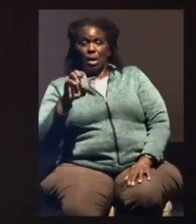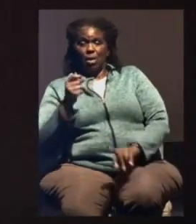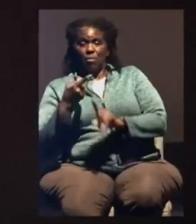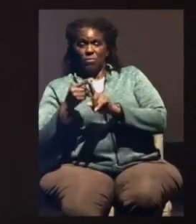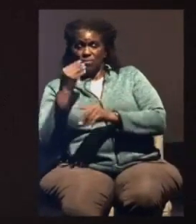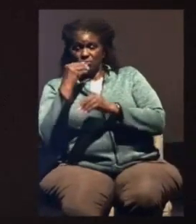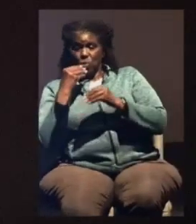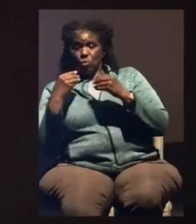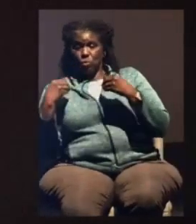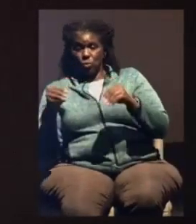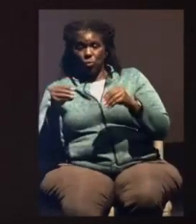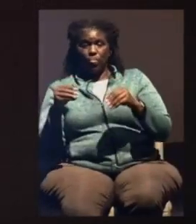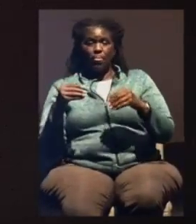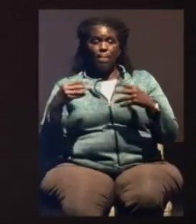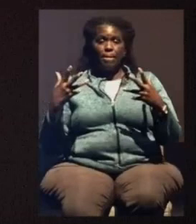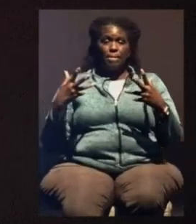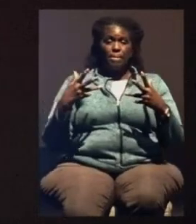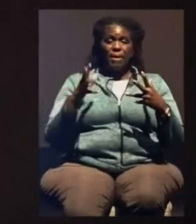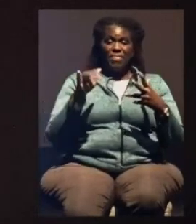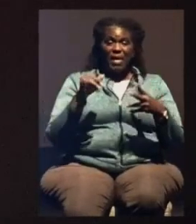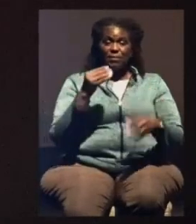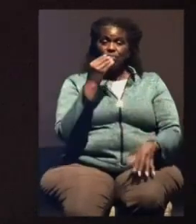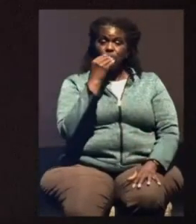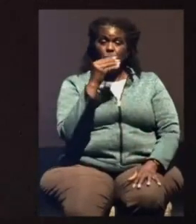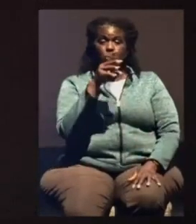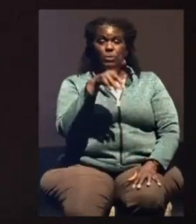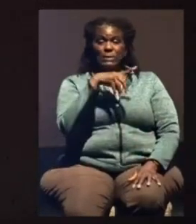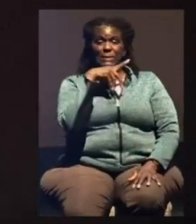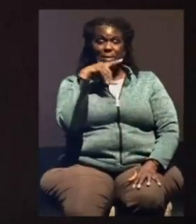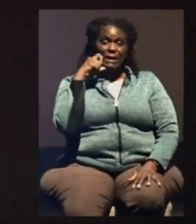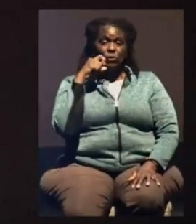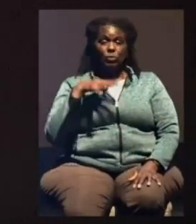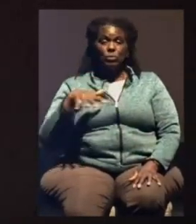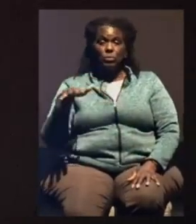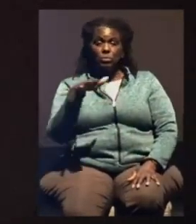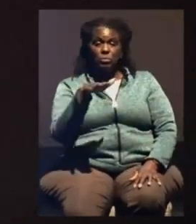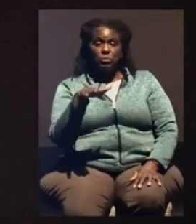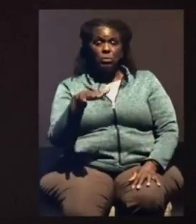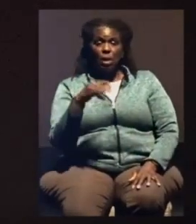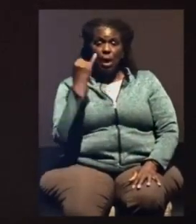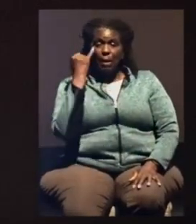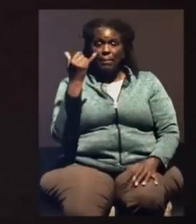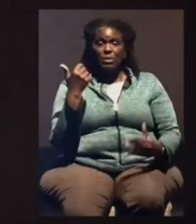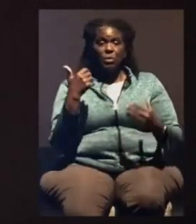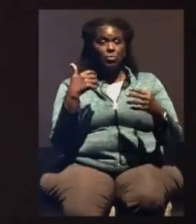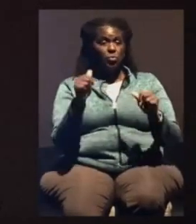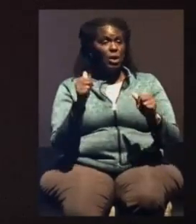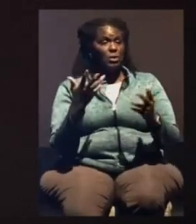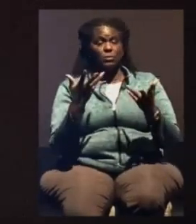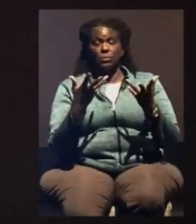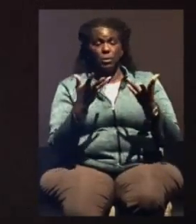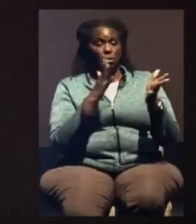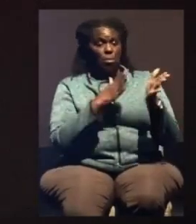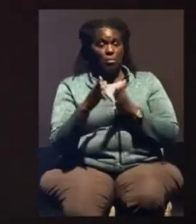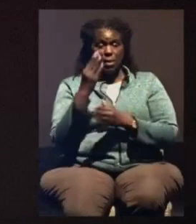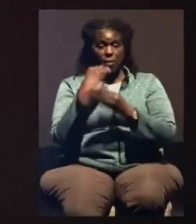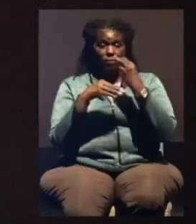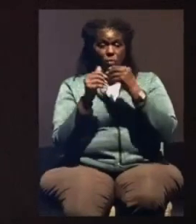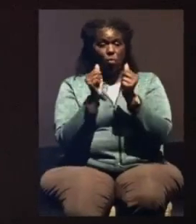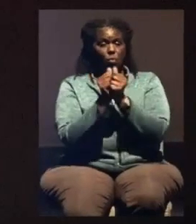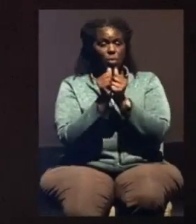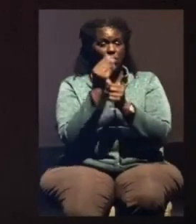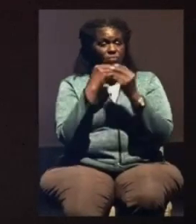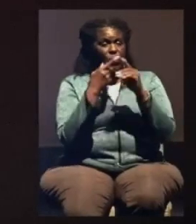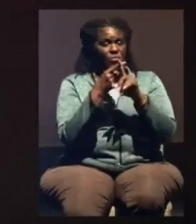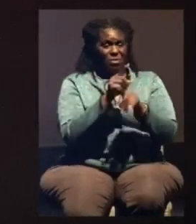a grocery store, then you're in a food desert. And imagine trying to put meals together with food from a